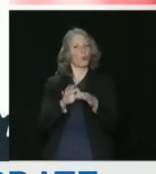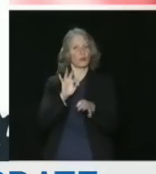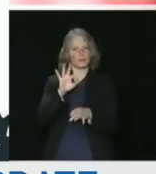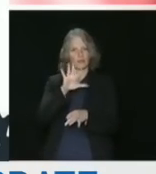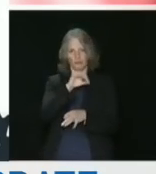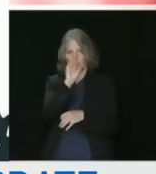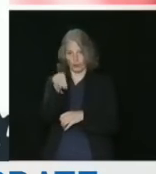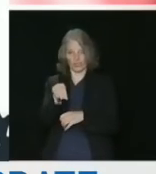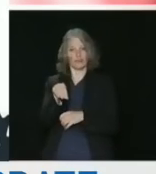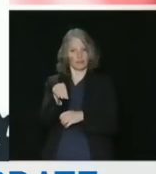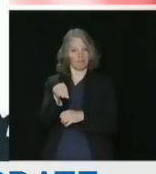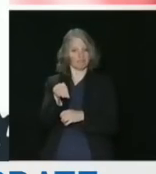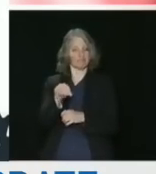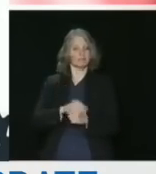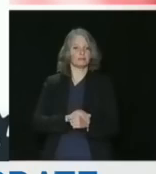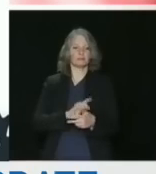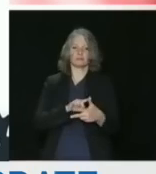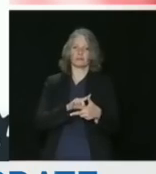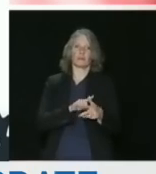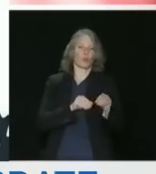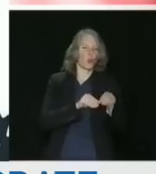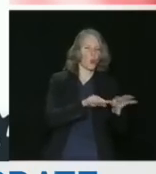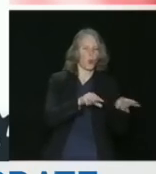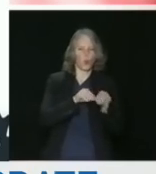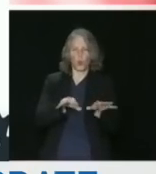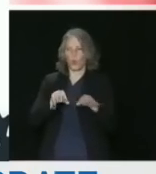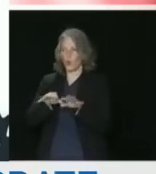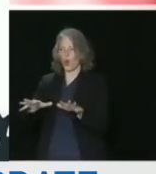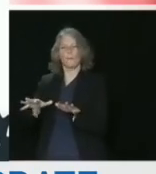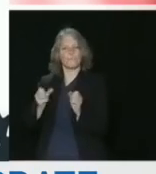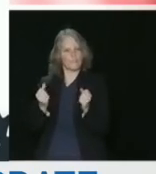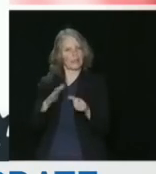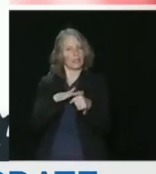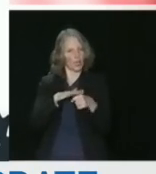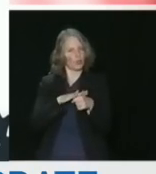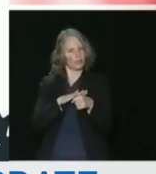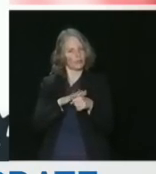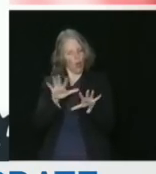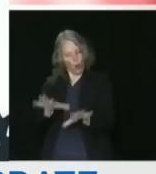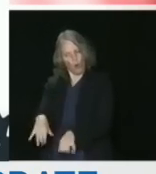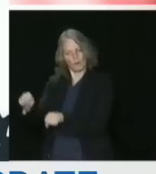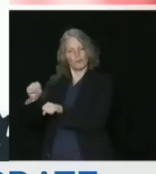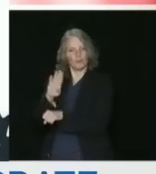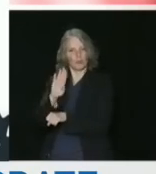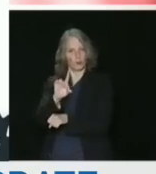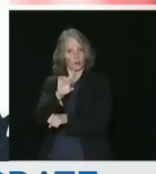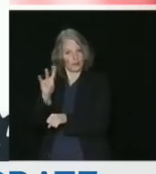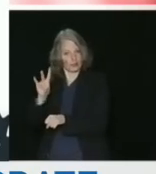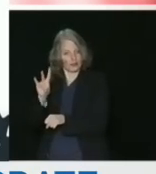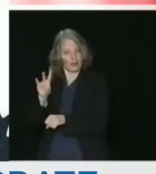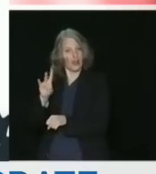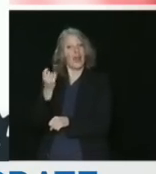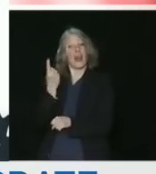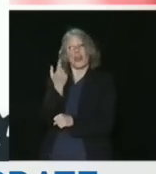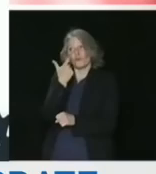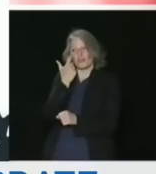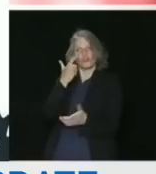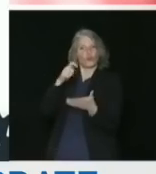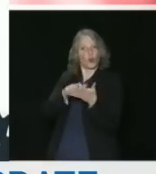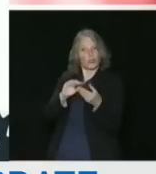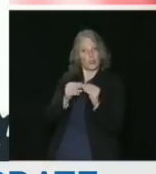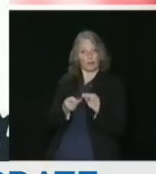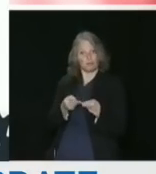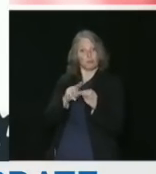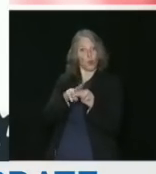of these to date and is predominating in several areas. However, more recently, there has been a concerning rise